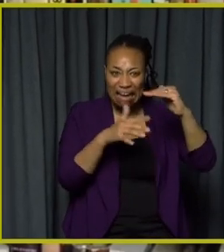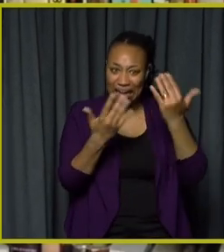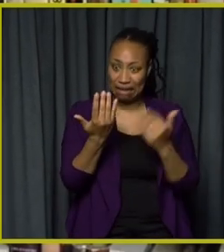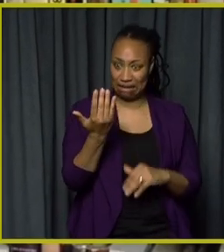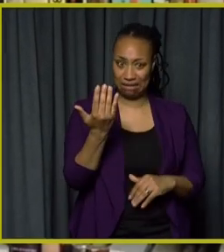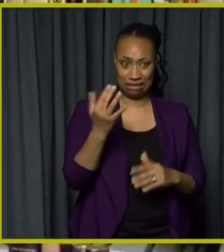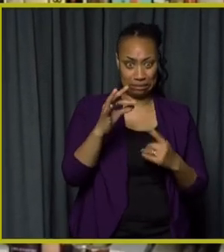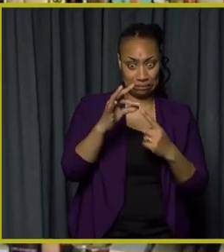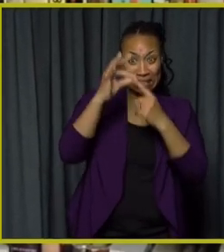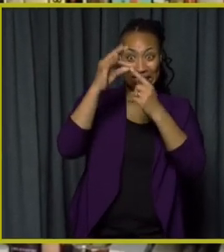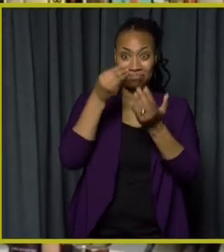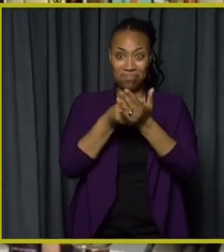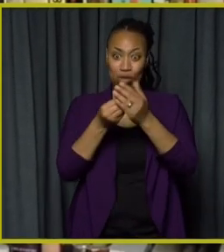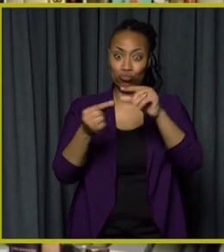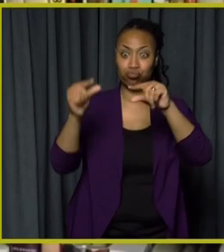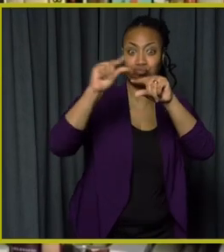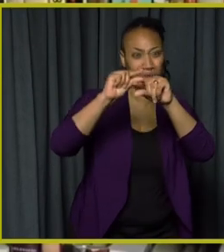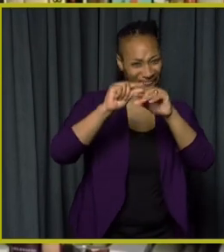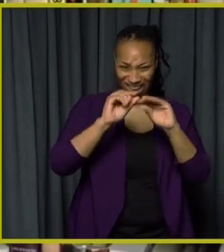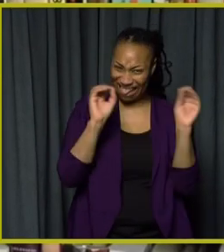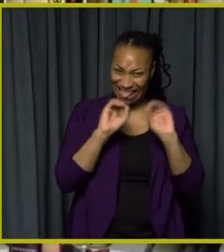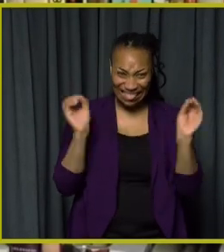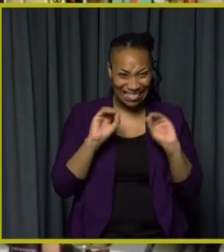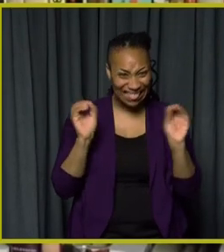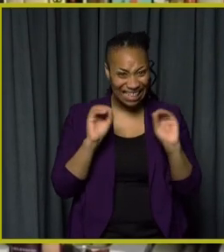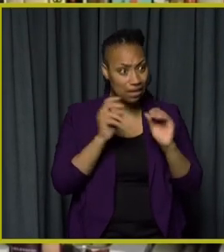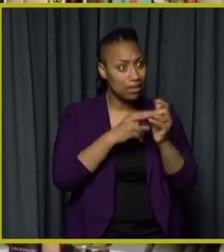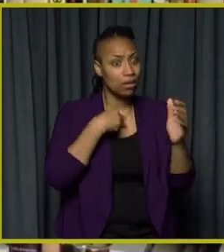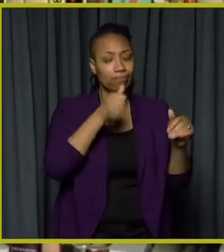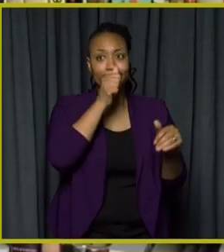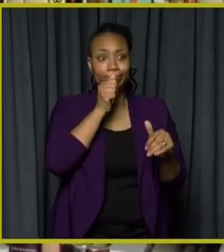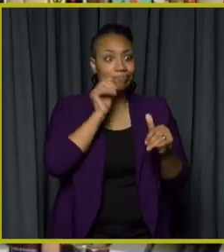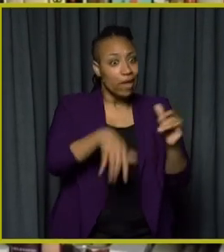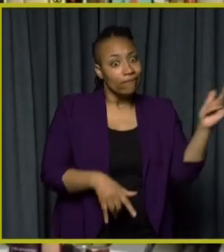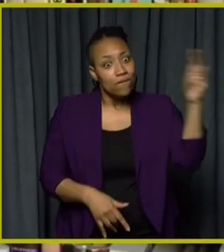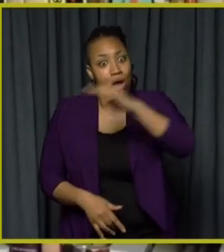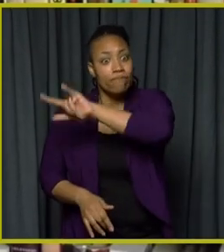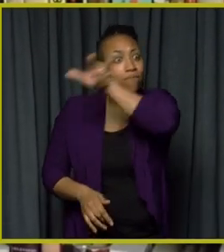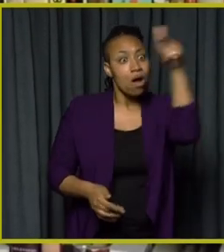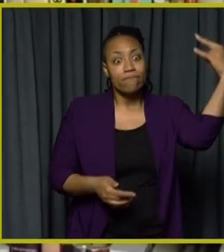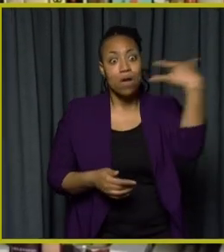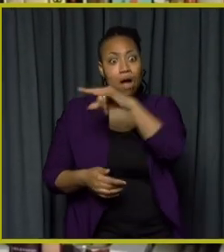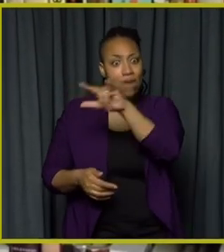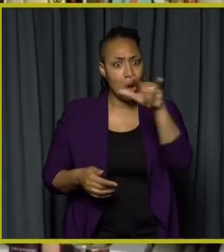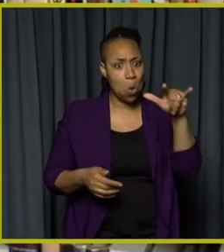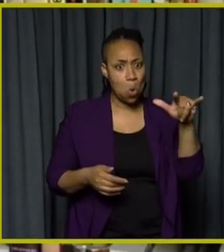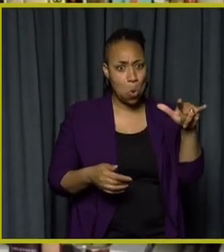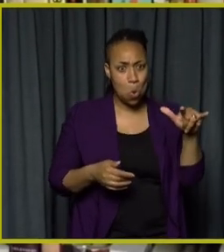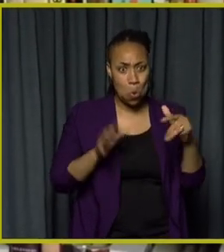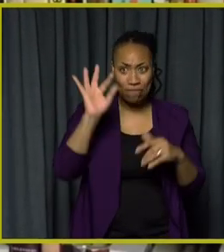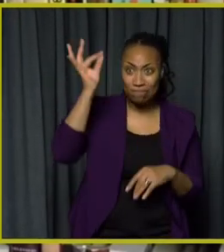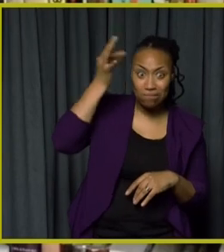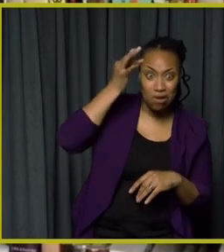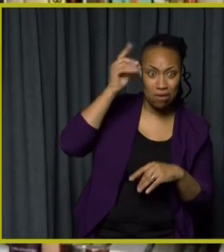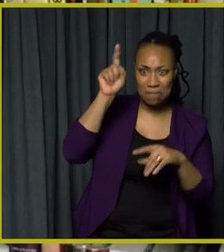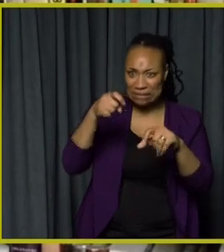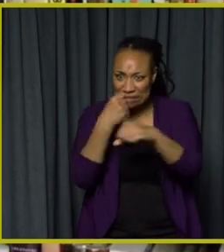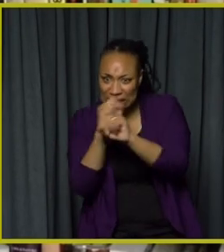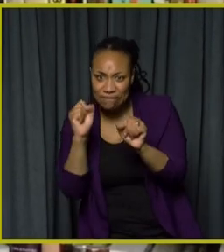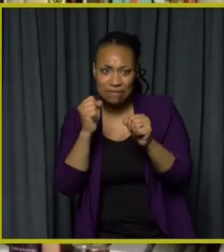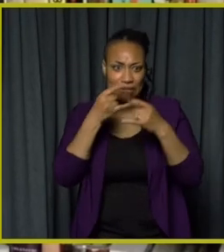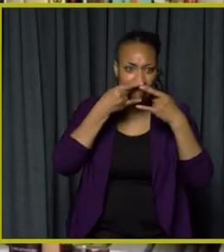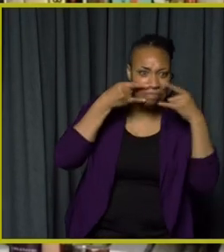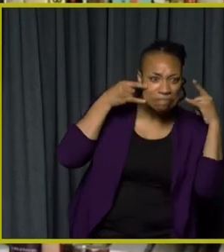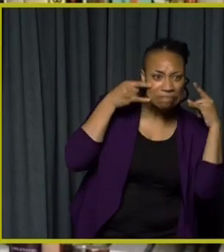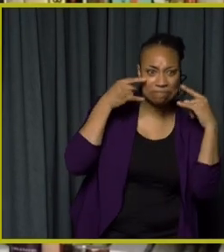keep essential travel moving, and the federal government has refused to issue guidelines for safety on planes as well, putting flight attendants and passengers